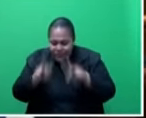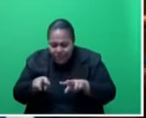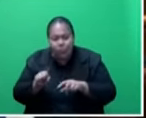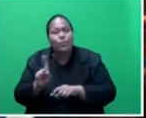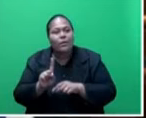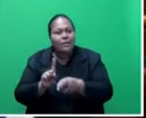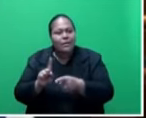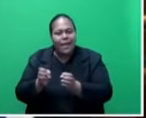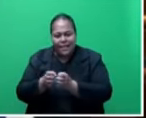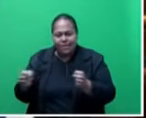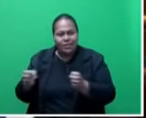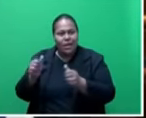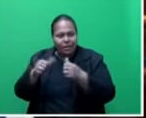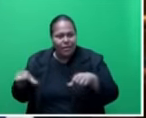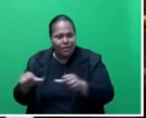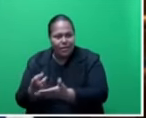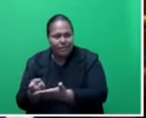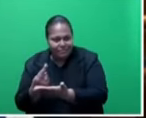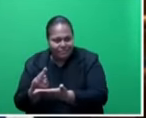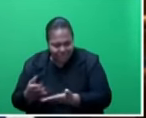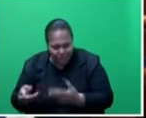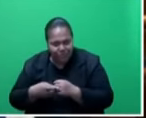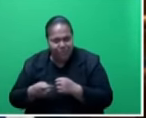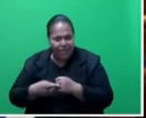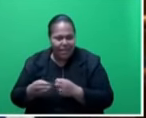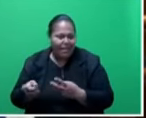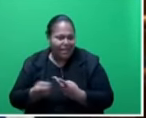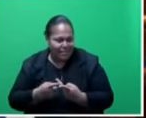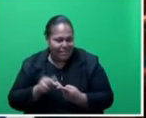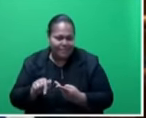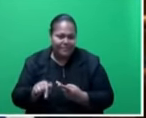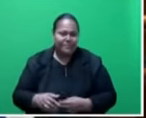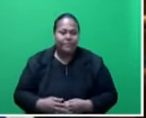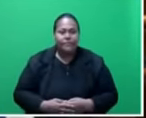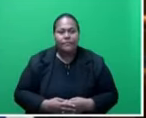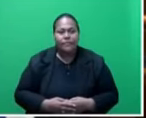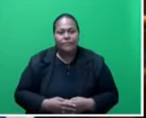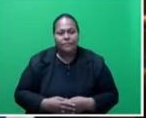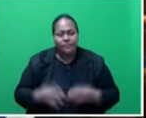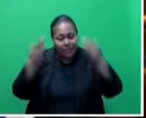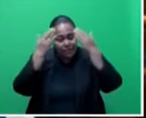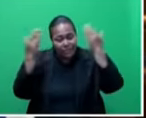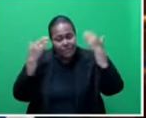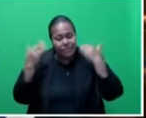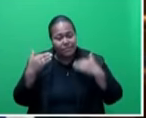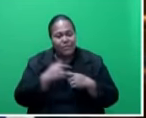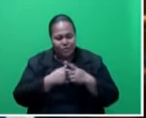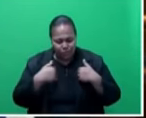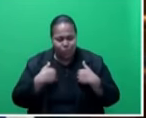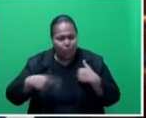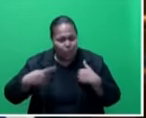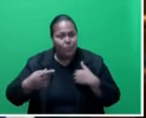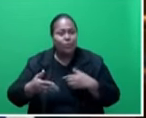expansion of agriculture in this area. Mr. Speaker, say, as we continue with the